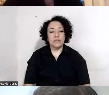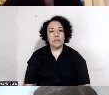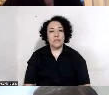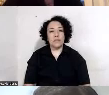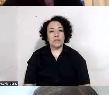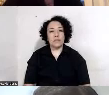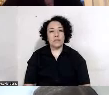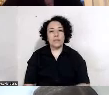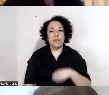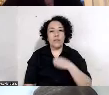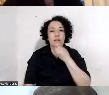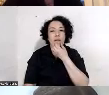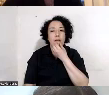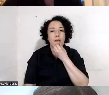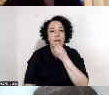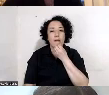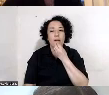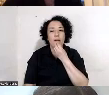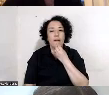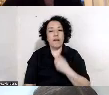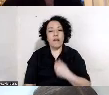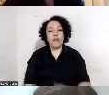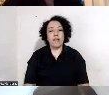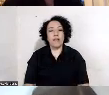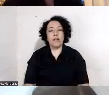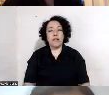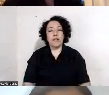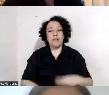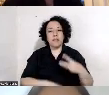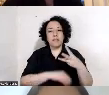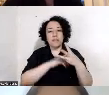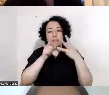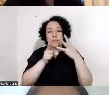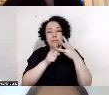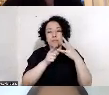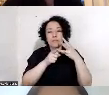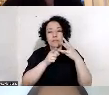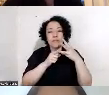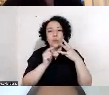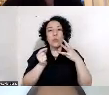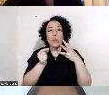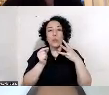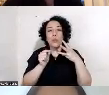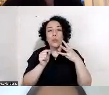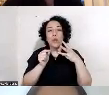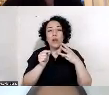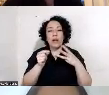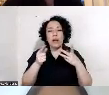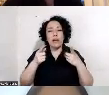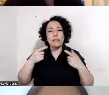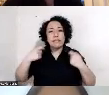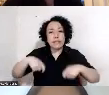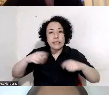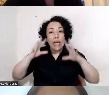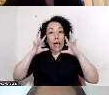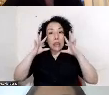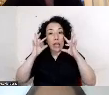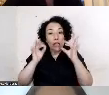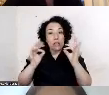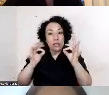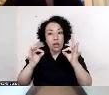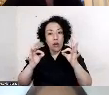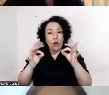What do you need to make sure that you can do well? E eles também falaram que eles precisavam ter bem em mente o que eles